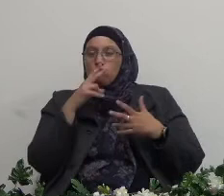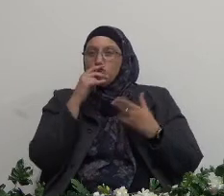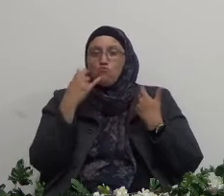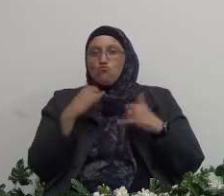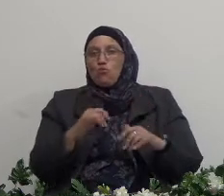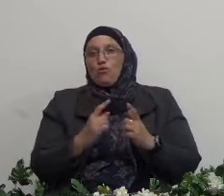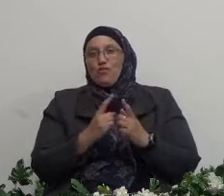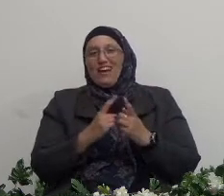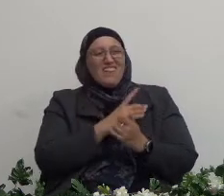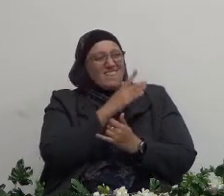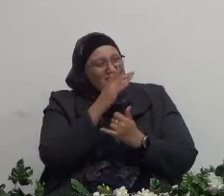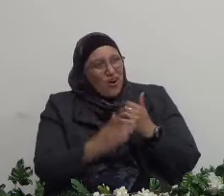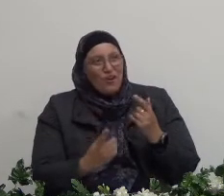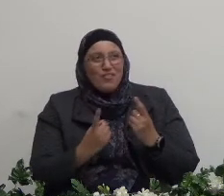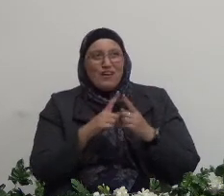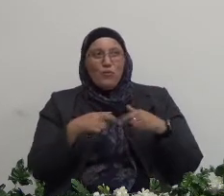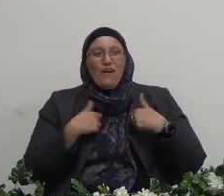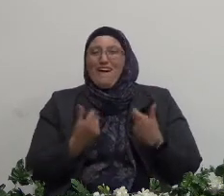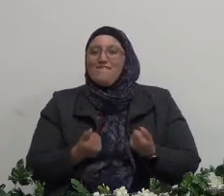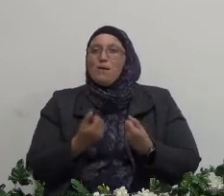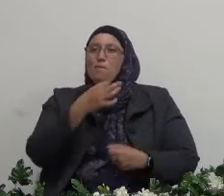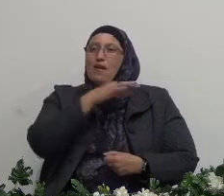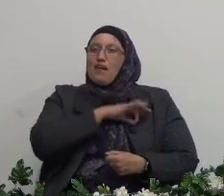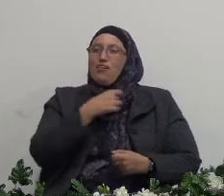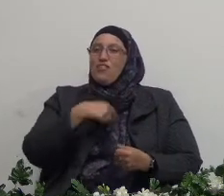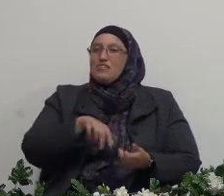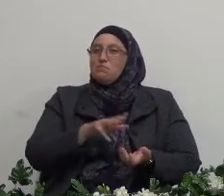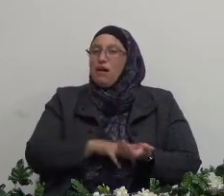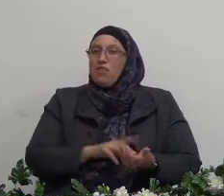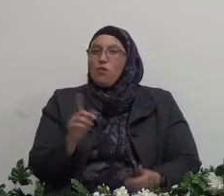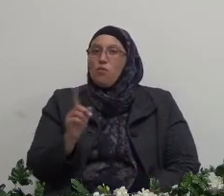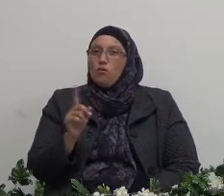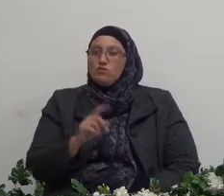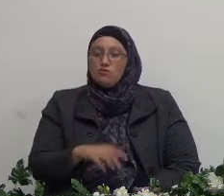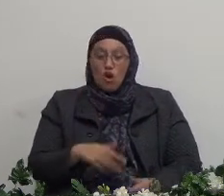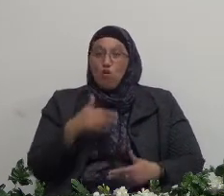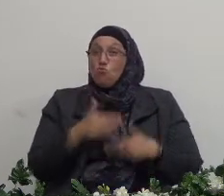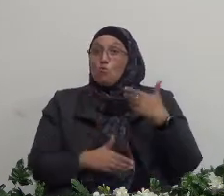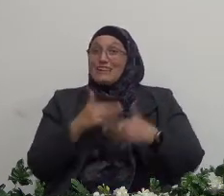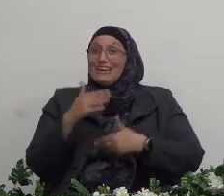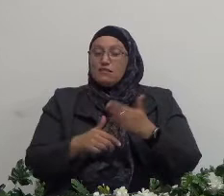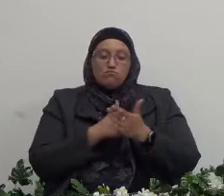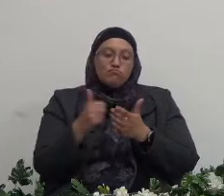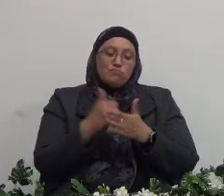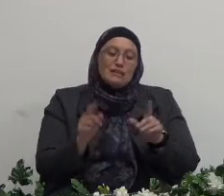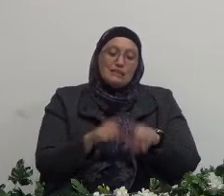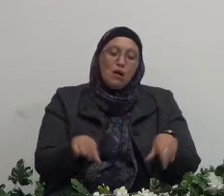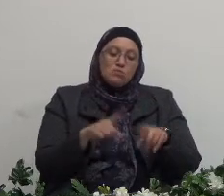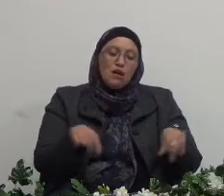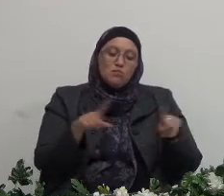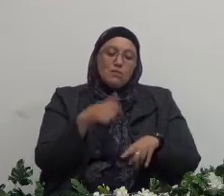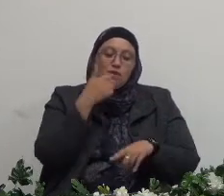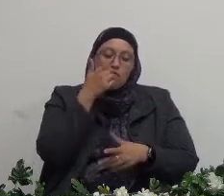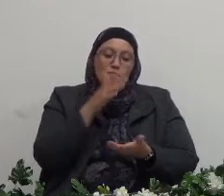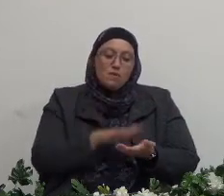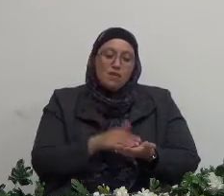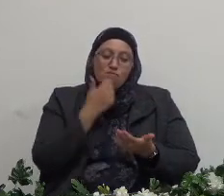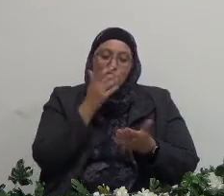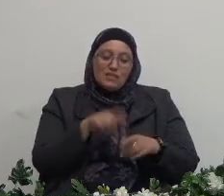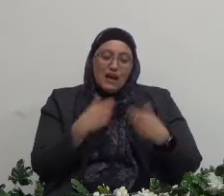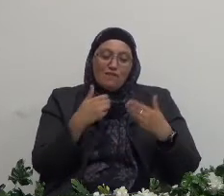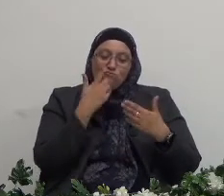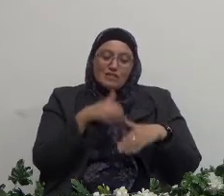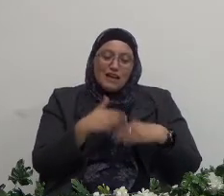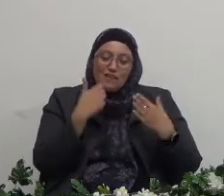month is we kill our routine. You know, you have those people that cannot change their way of